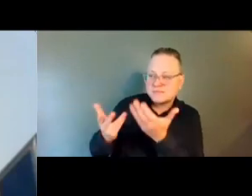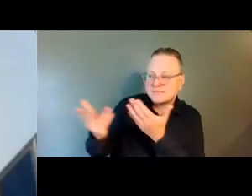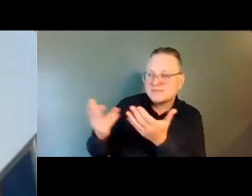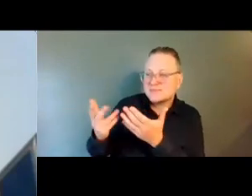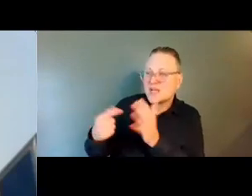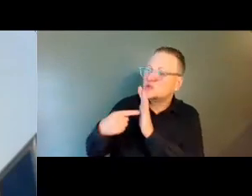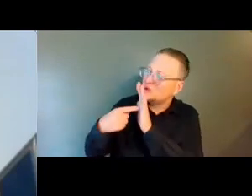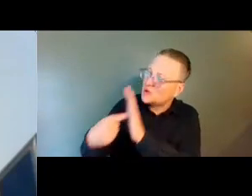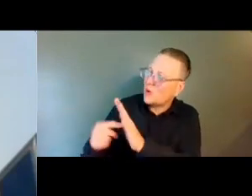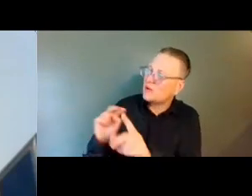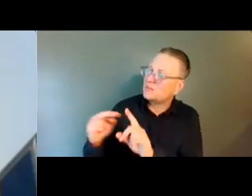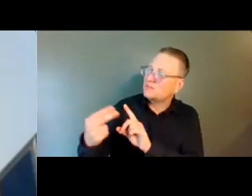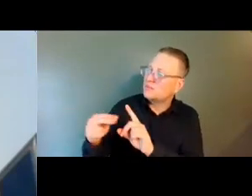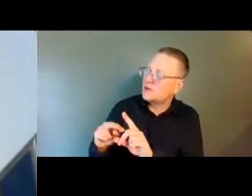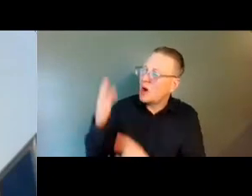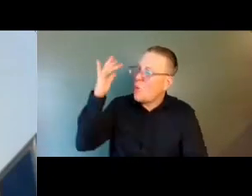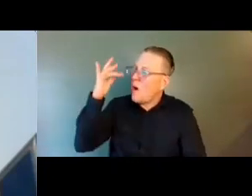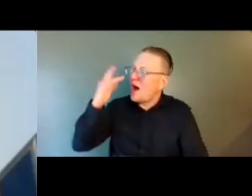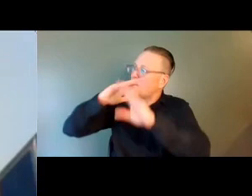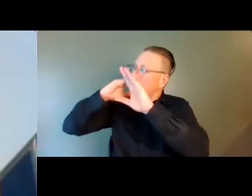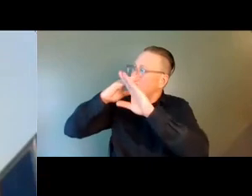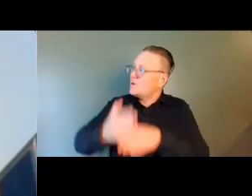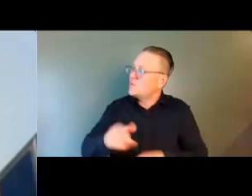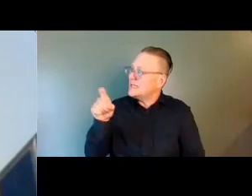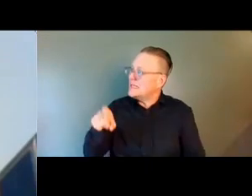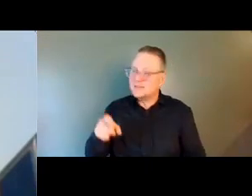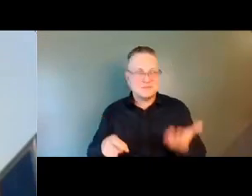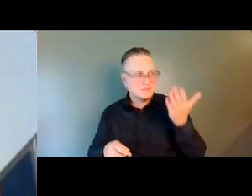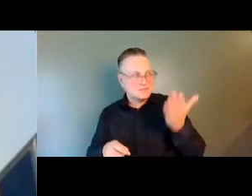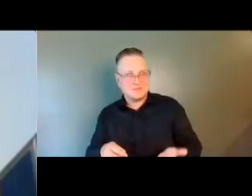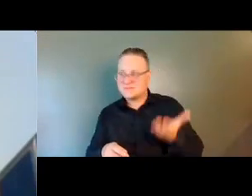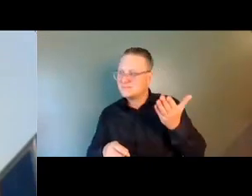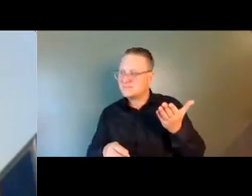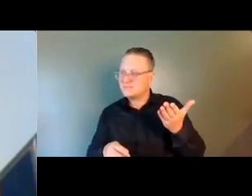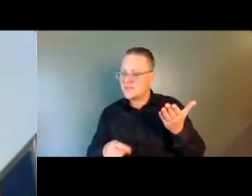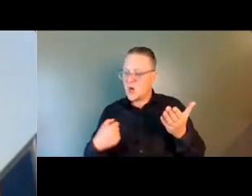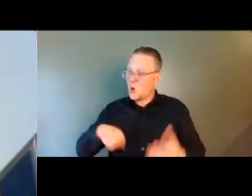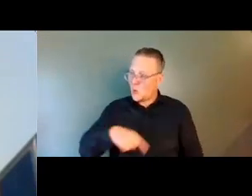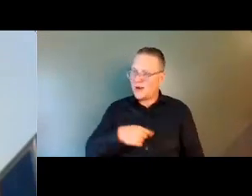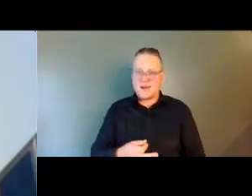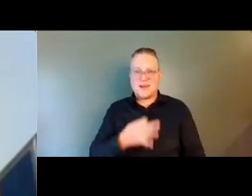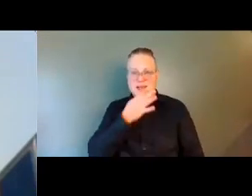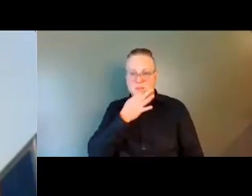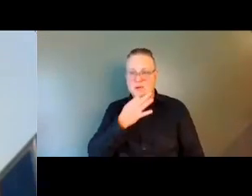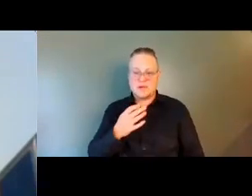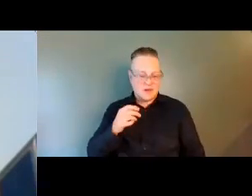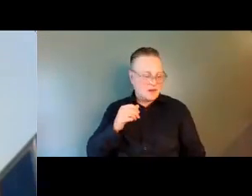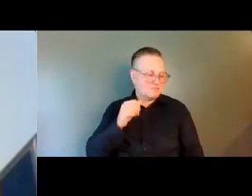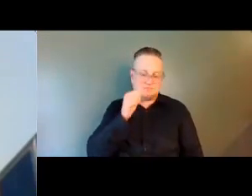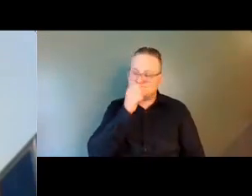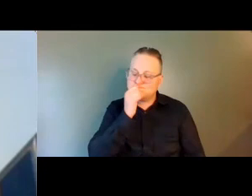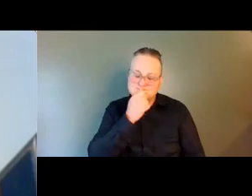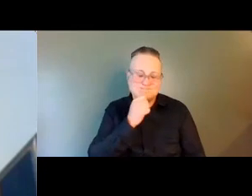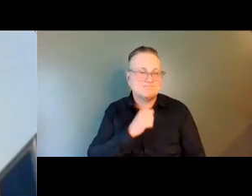the perspective of what we deal with. We are experts in dealing with all of the